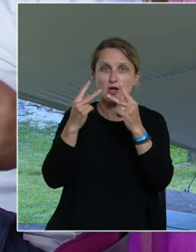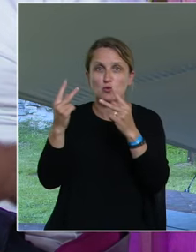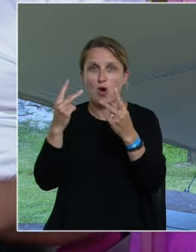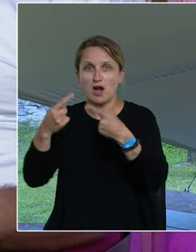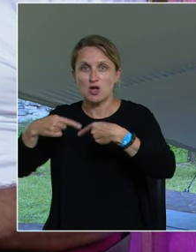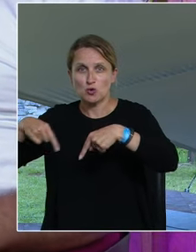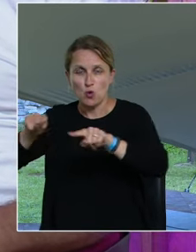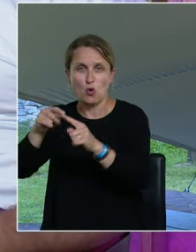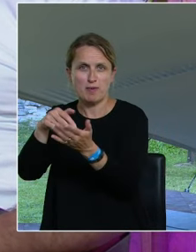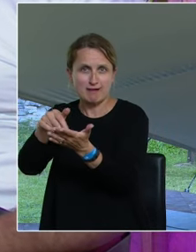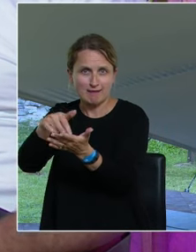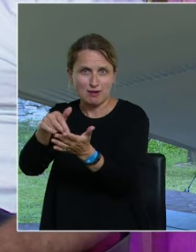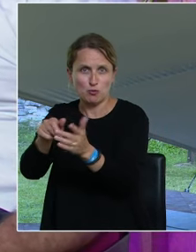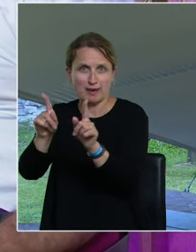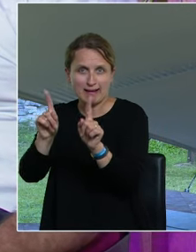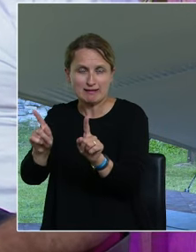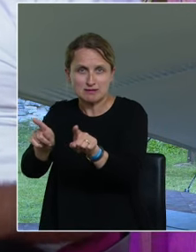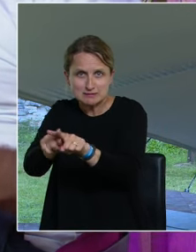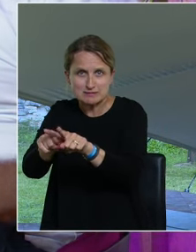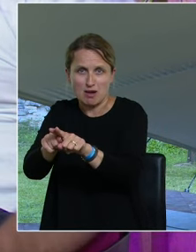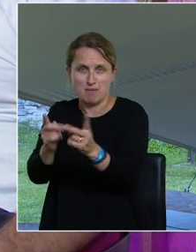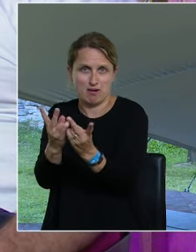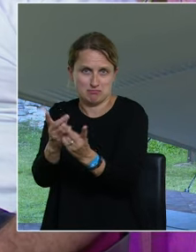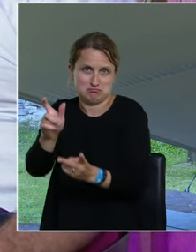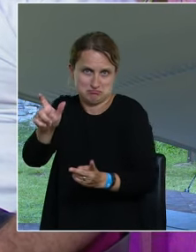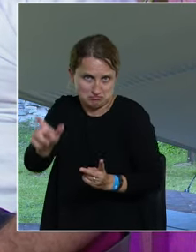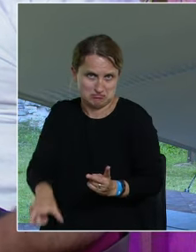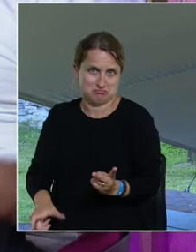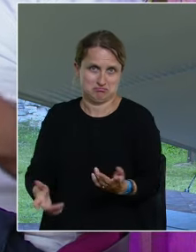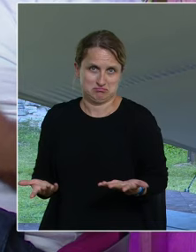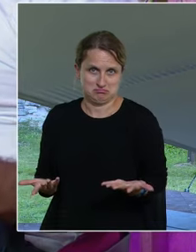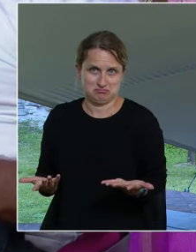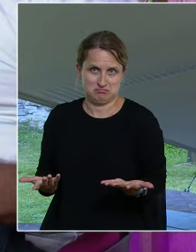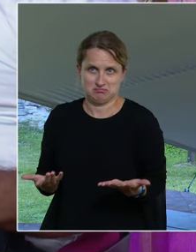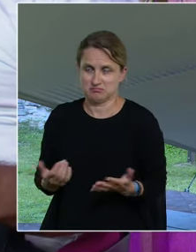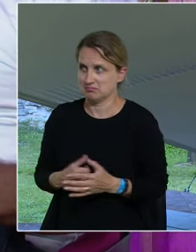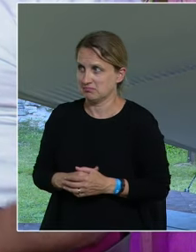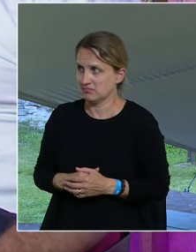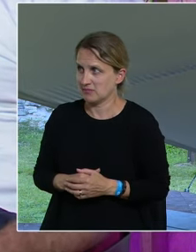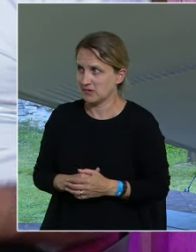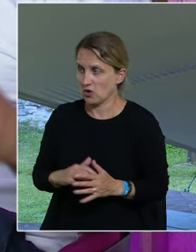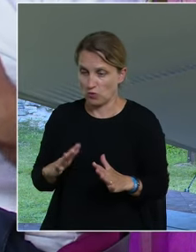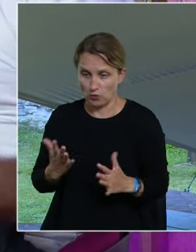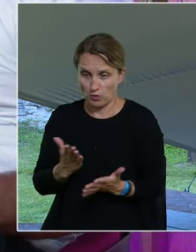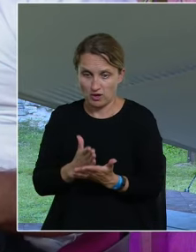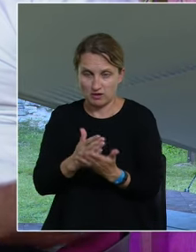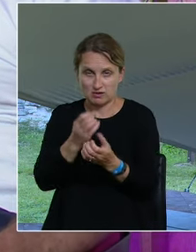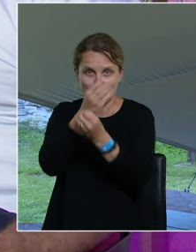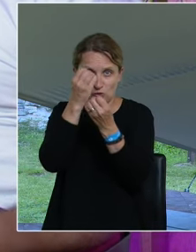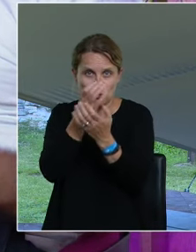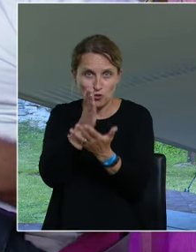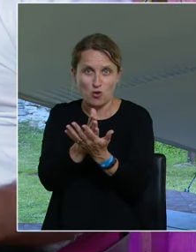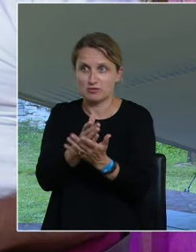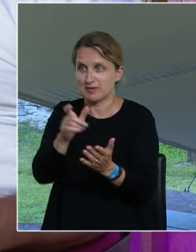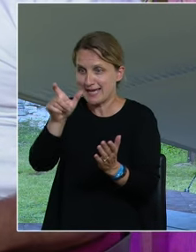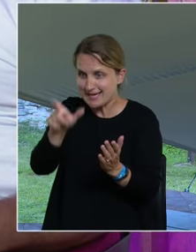of like, you know, horizontal layers. And then basically, you know, it all comes down, if you want to be a cultured person, you know, get yourself exposed